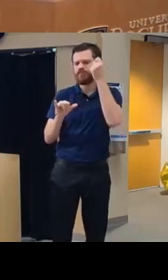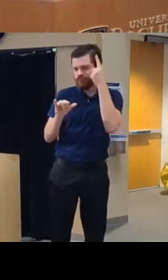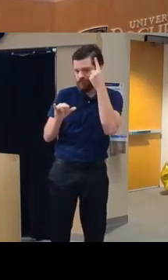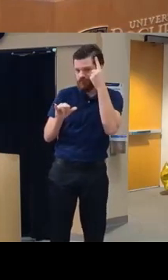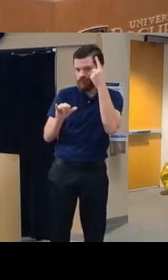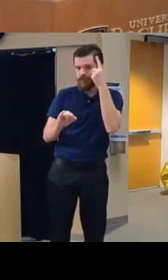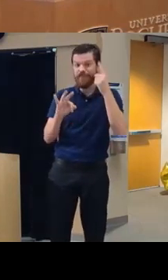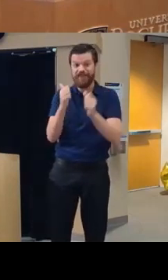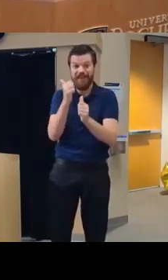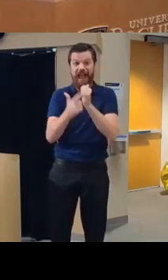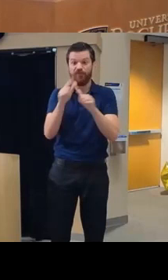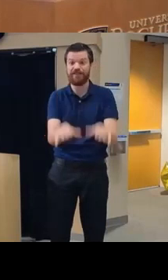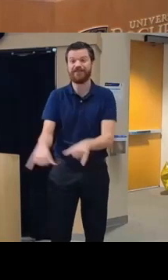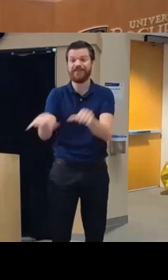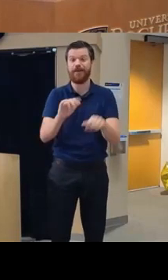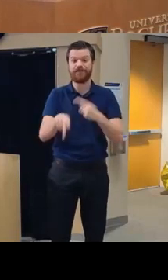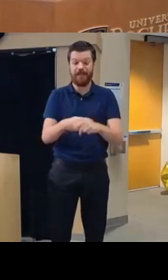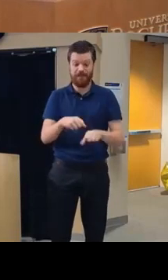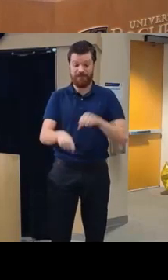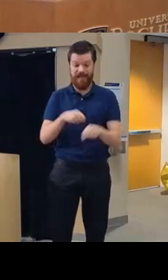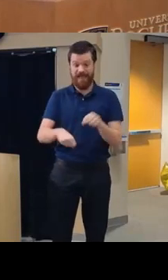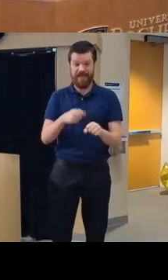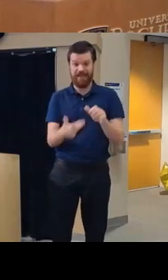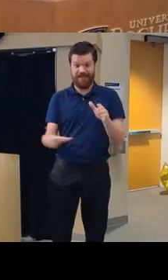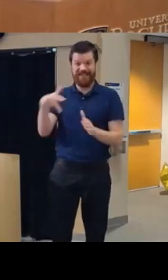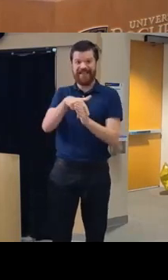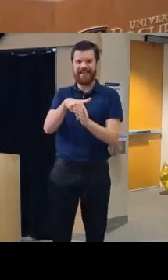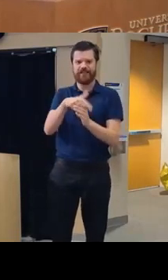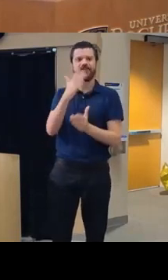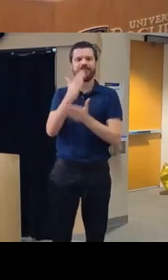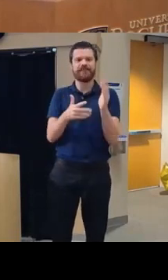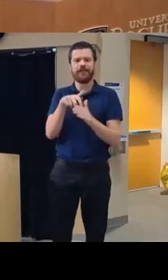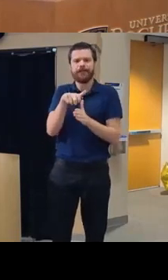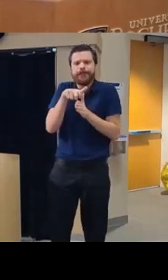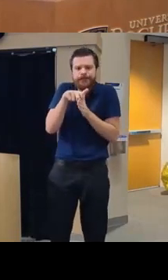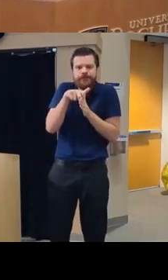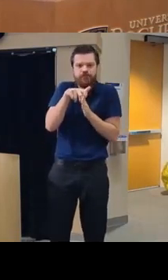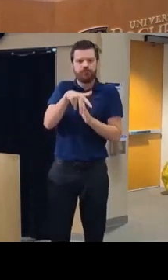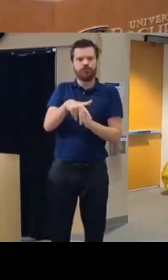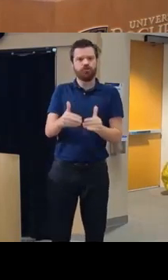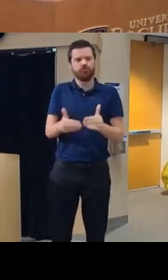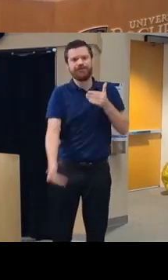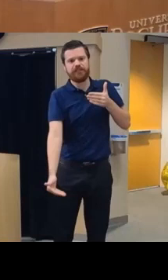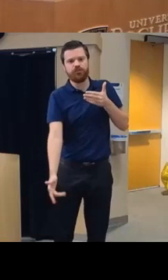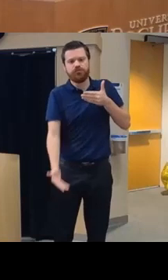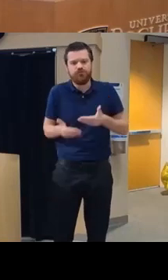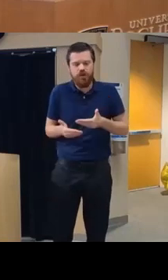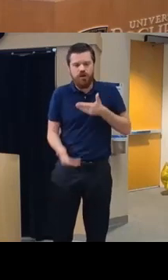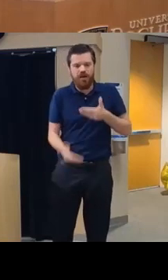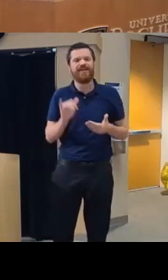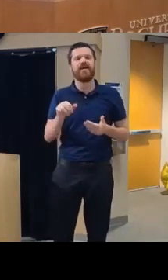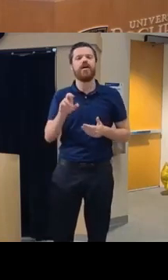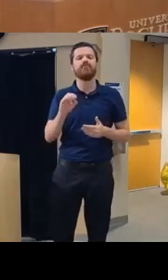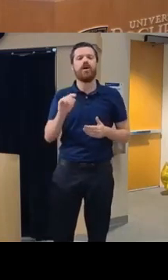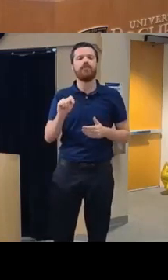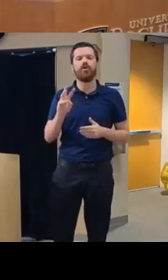if everybody gets the same bicycle, it like doesn't fit for everybody. When we think about equity, and this is the Robert Wood